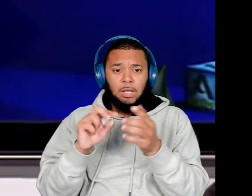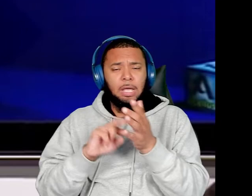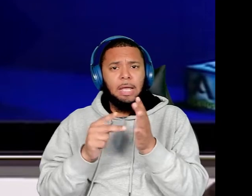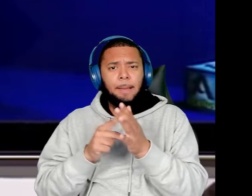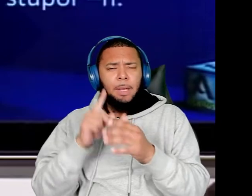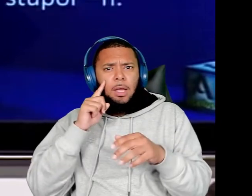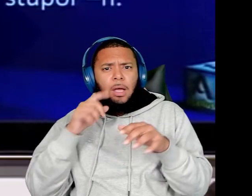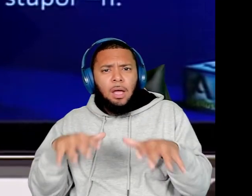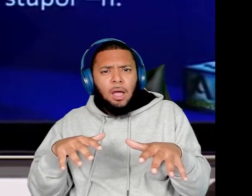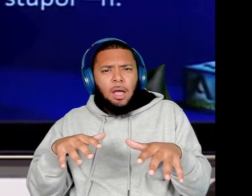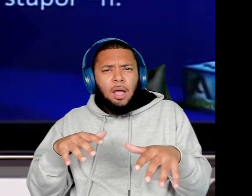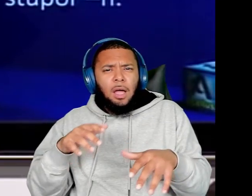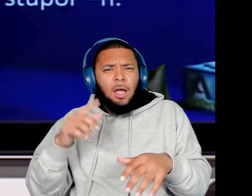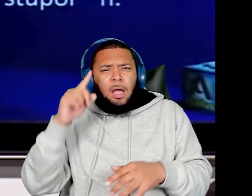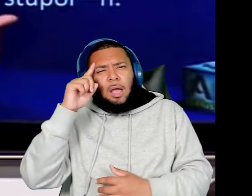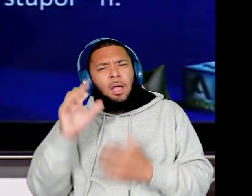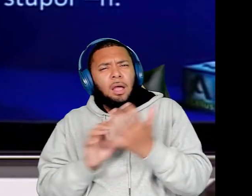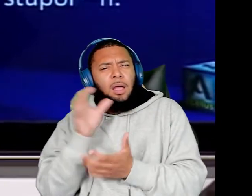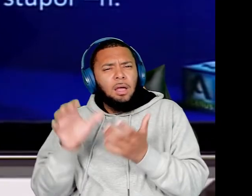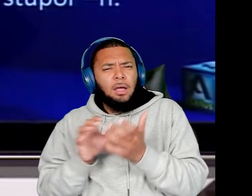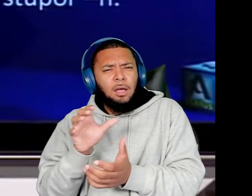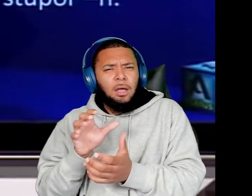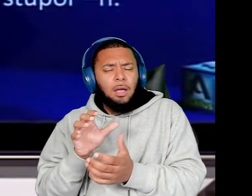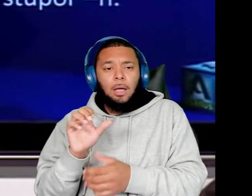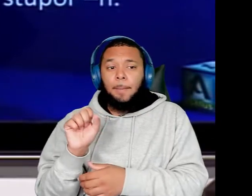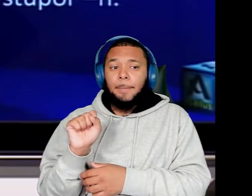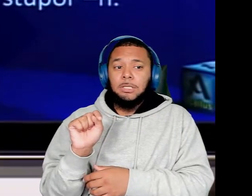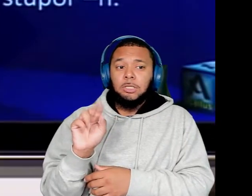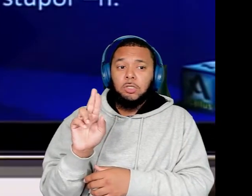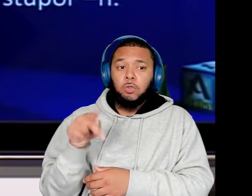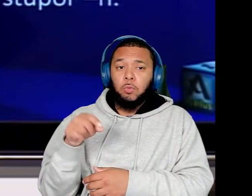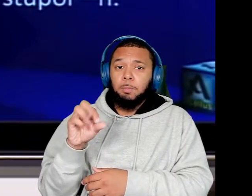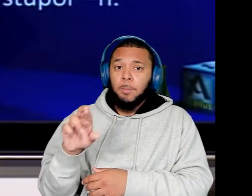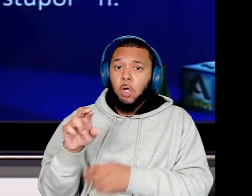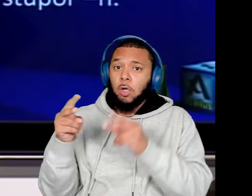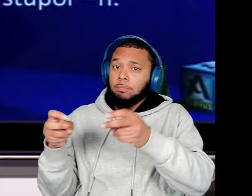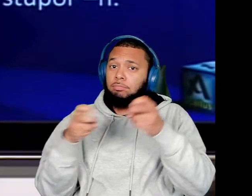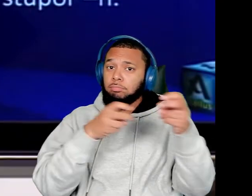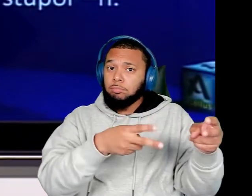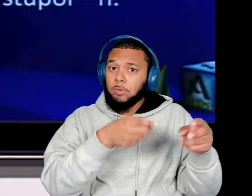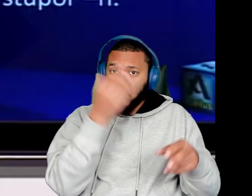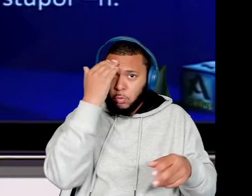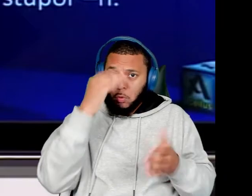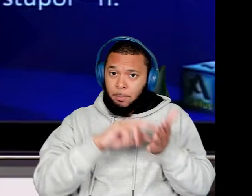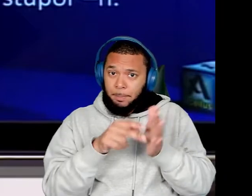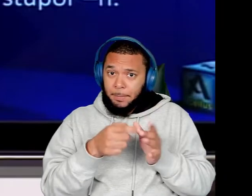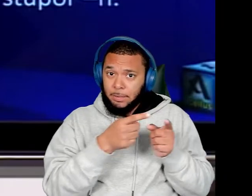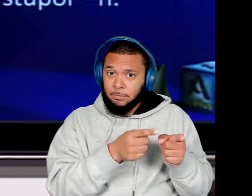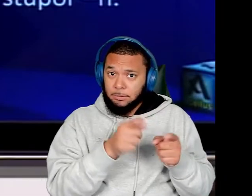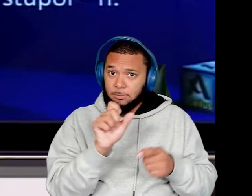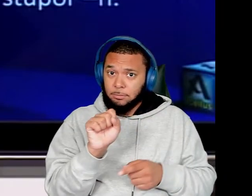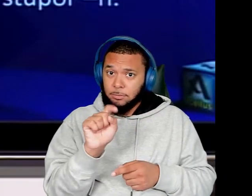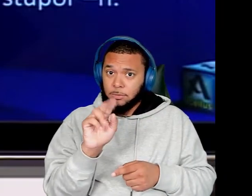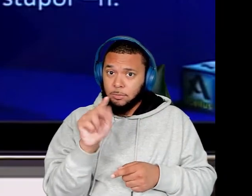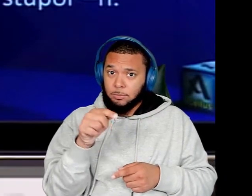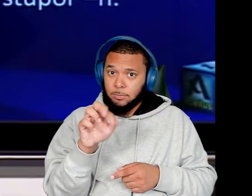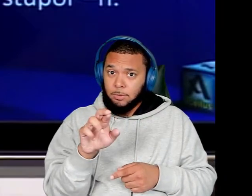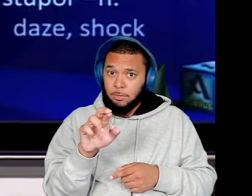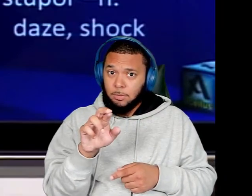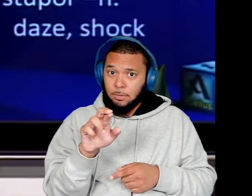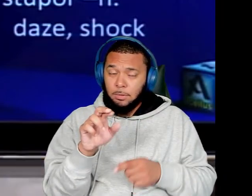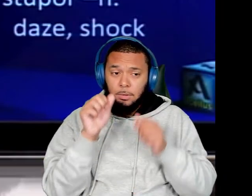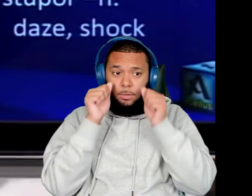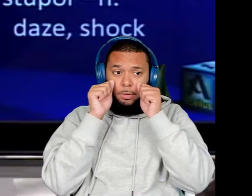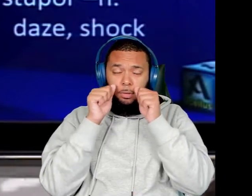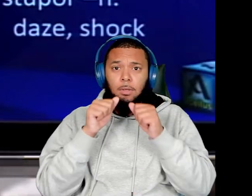stunned, confused, but what if you took out stupor from stupefied? Do you know what stupor means? You went around in a